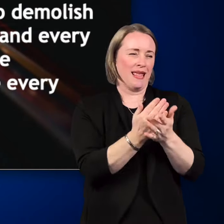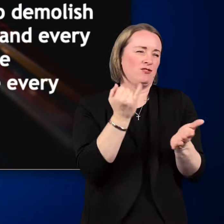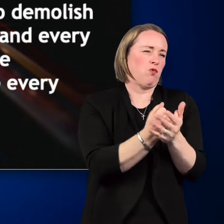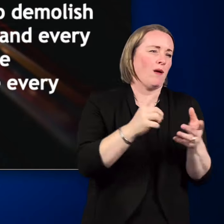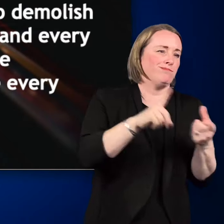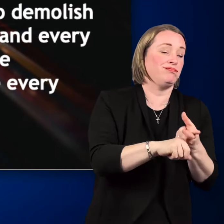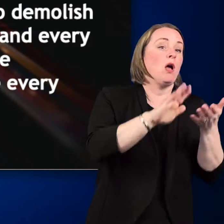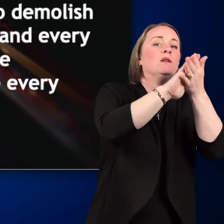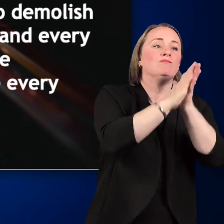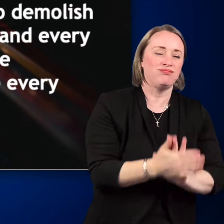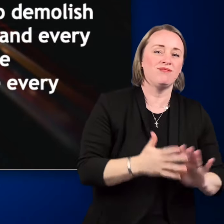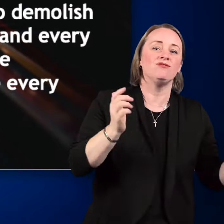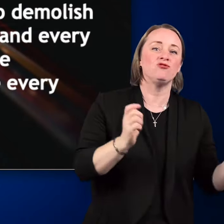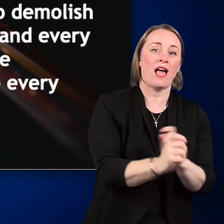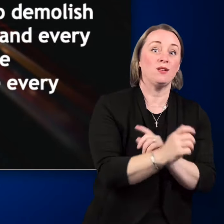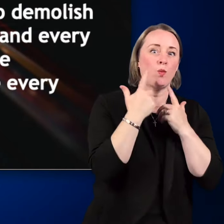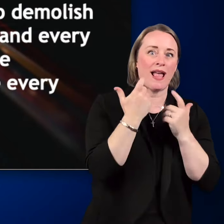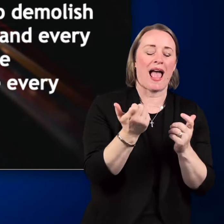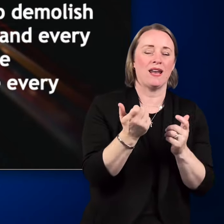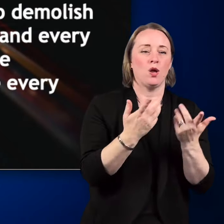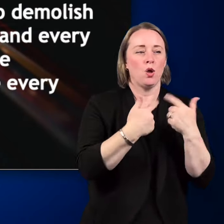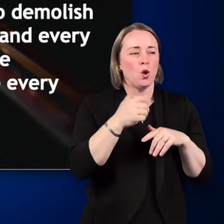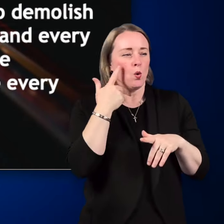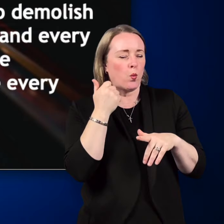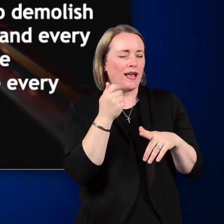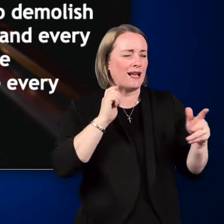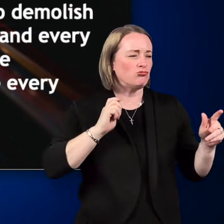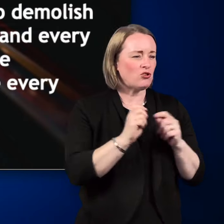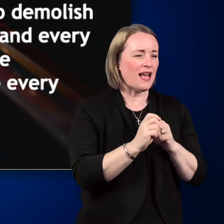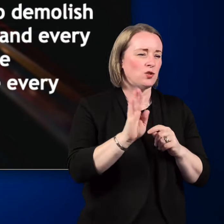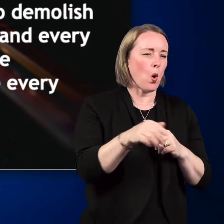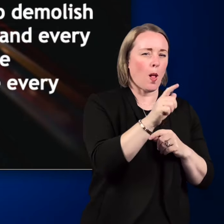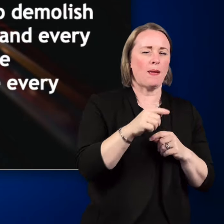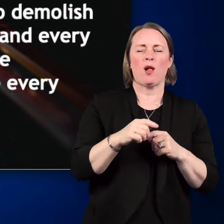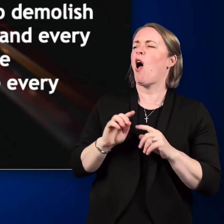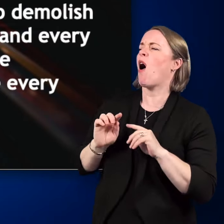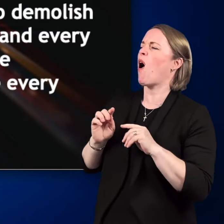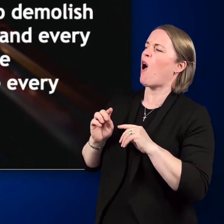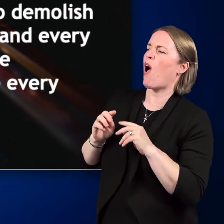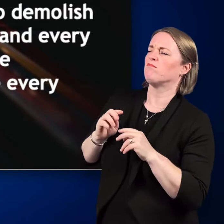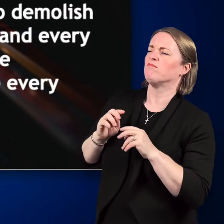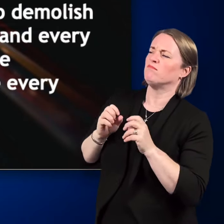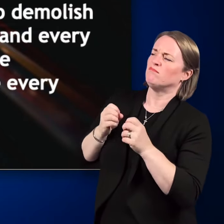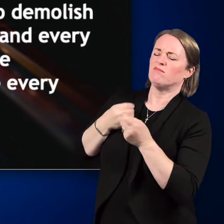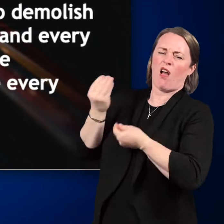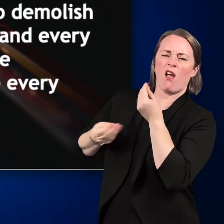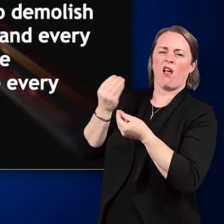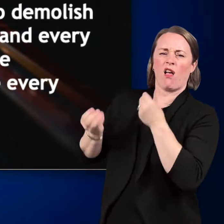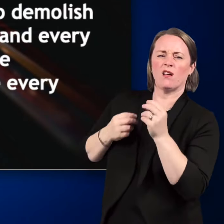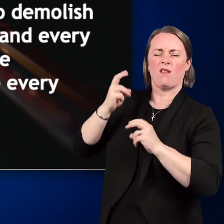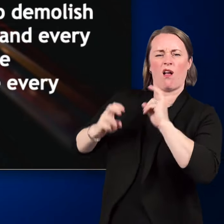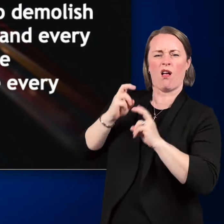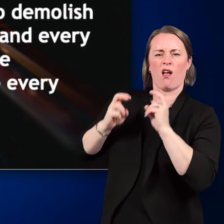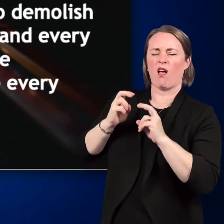thinking. We demolish arguments and every pretension that sets itself up against the knowledge of God, and